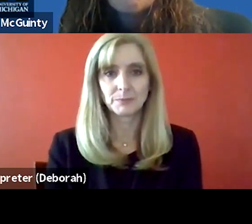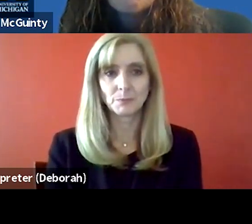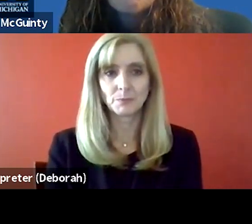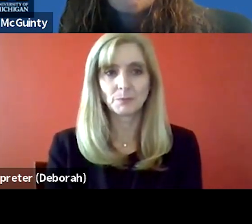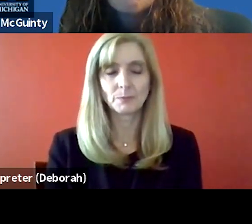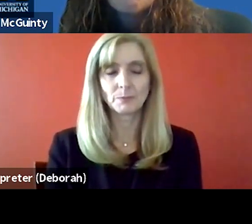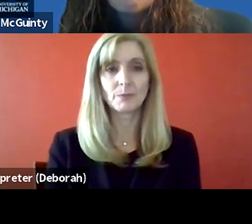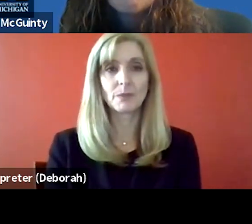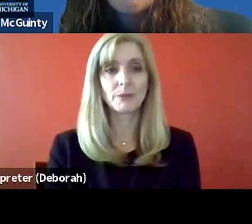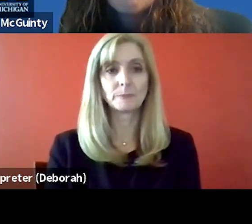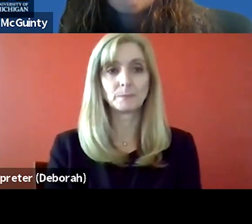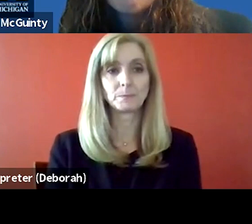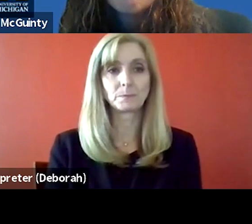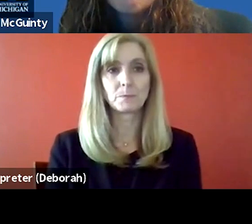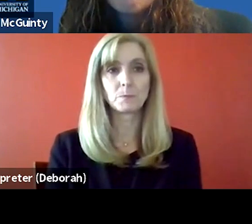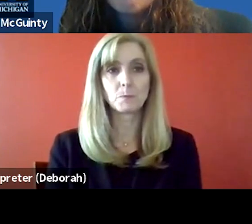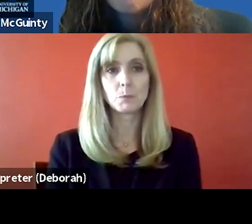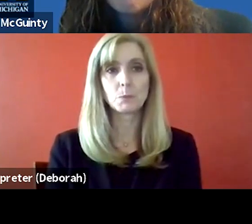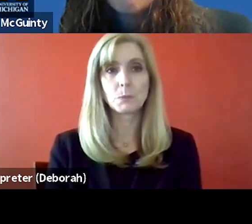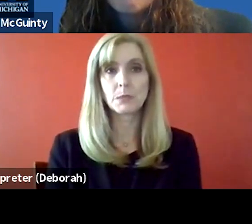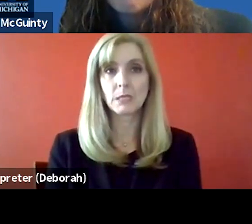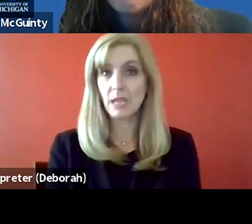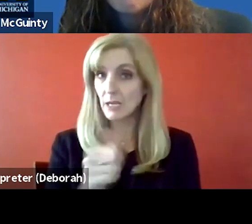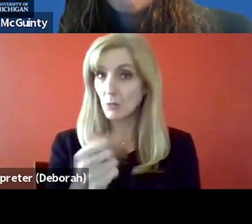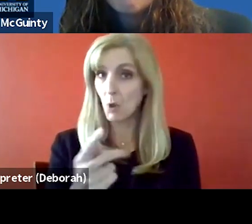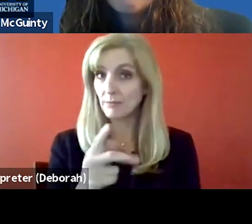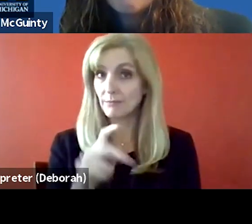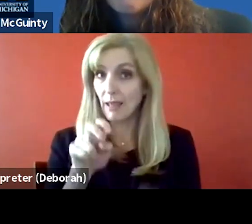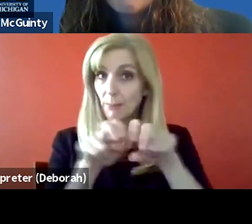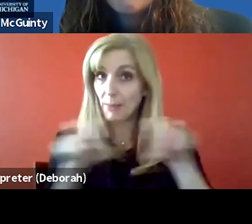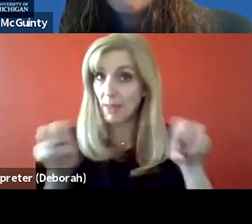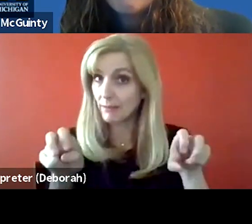So, any panelists?